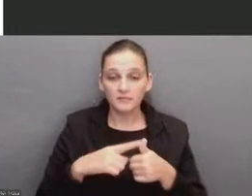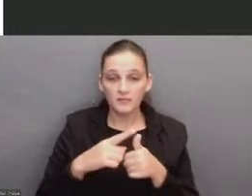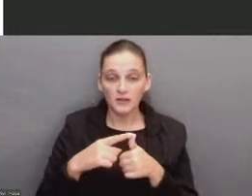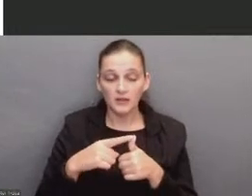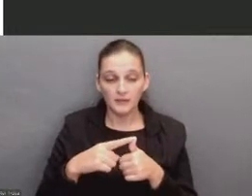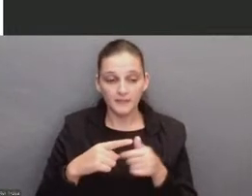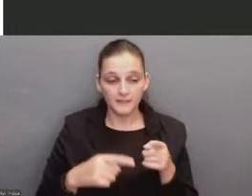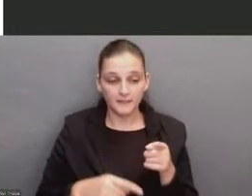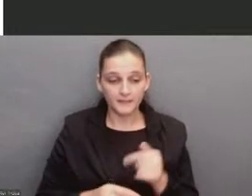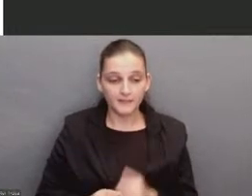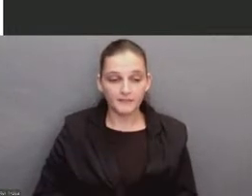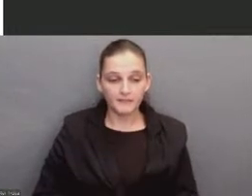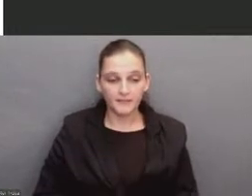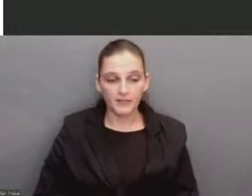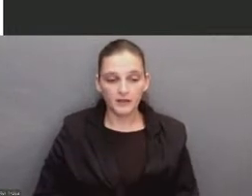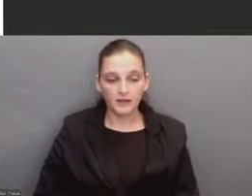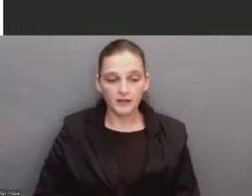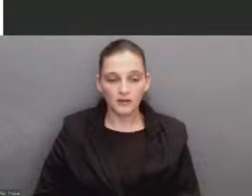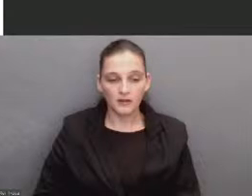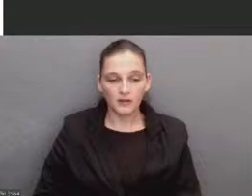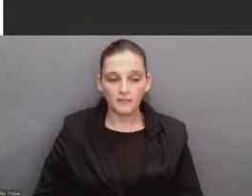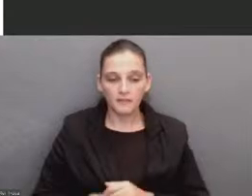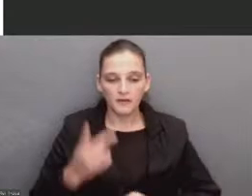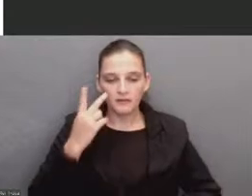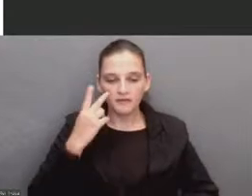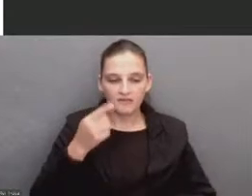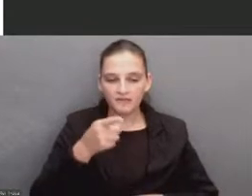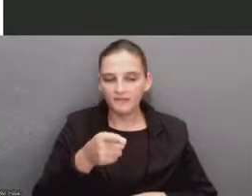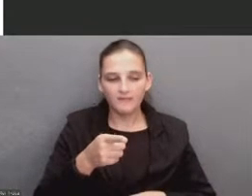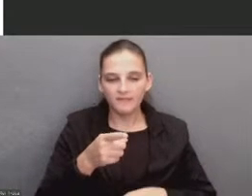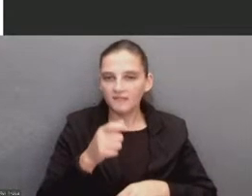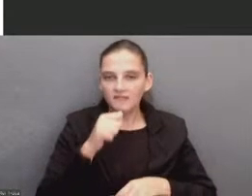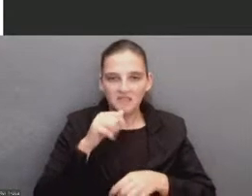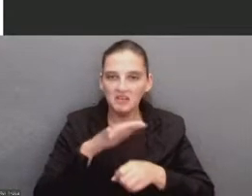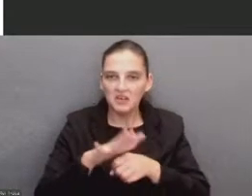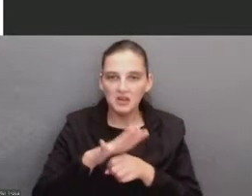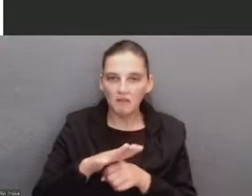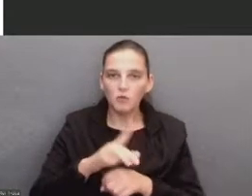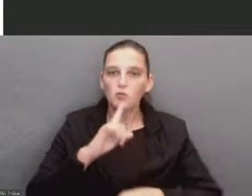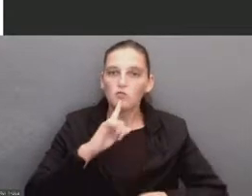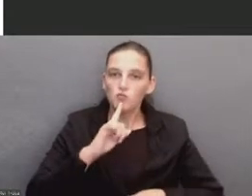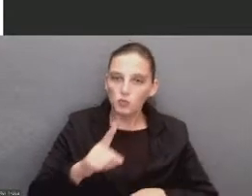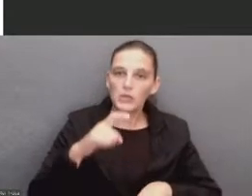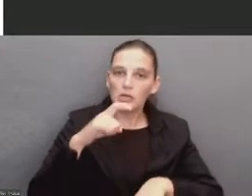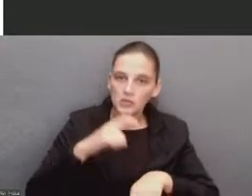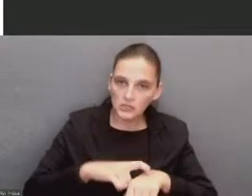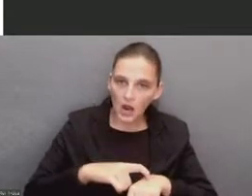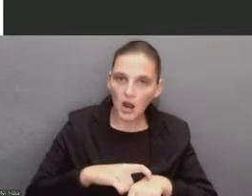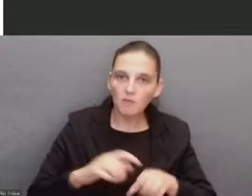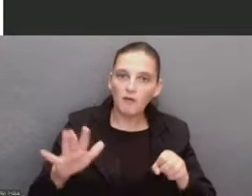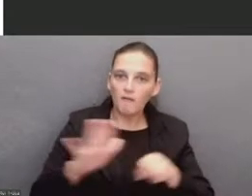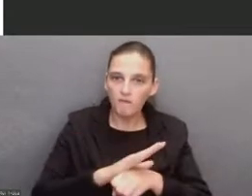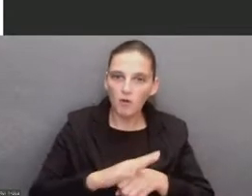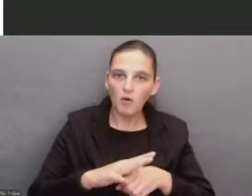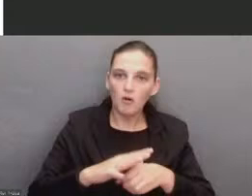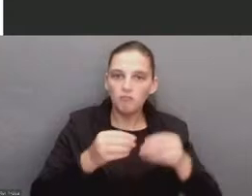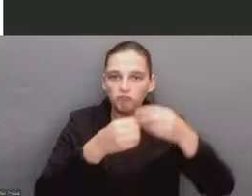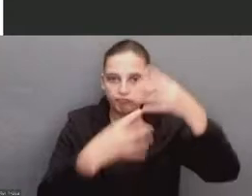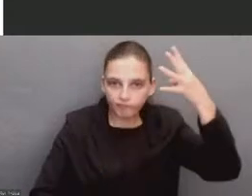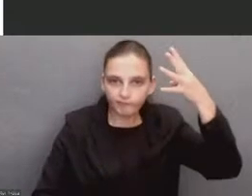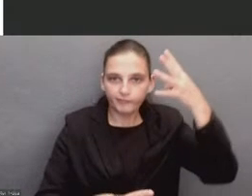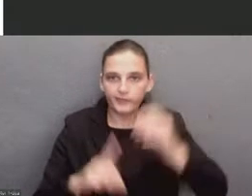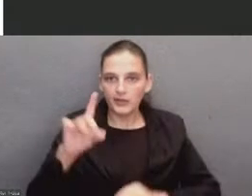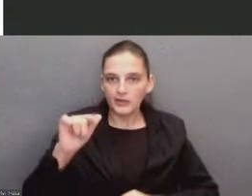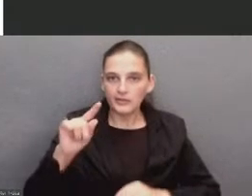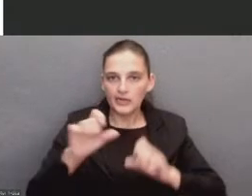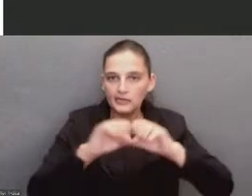to the lack of a robust and real-time data system and the structures in place to actually be able to